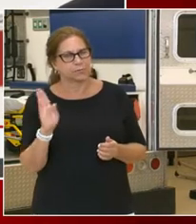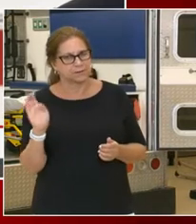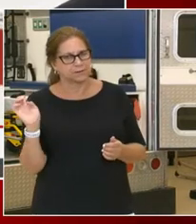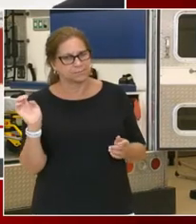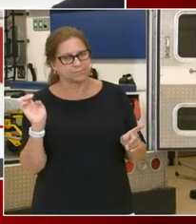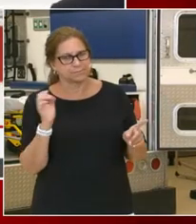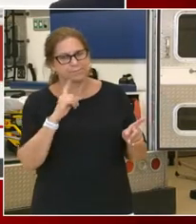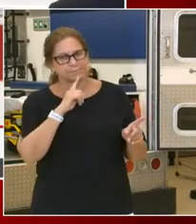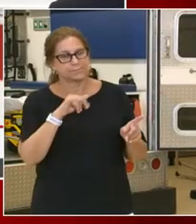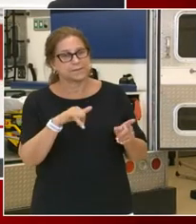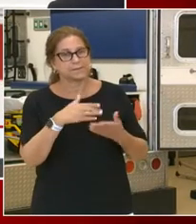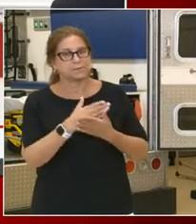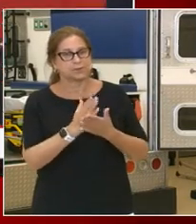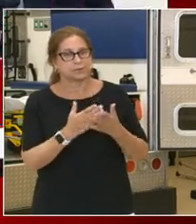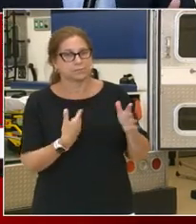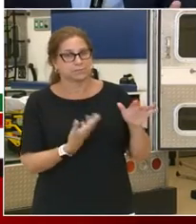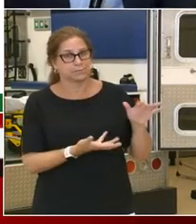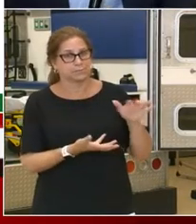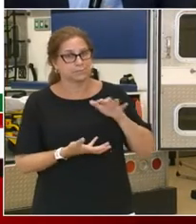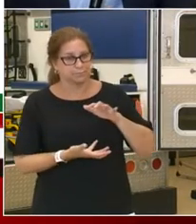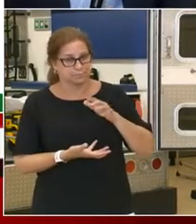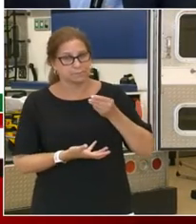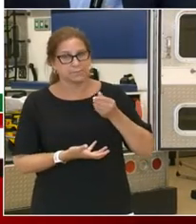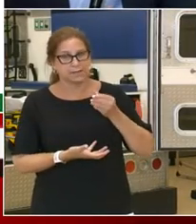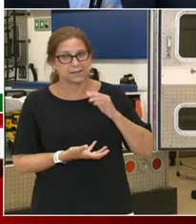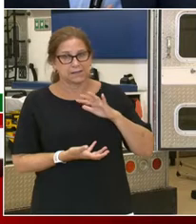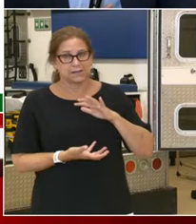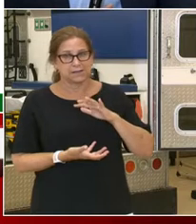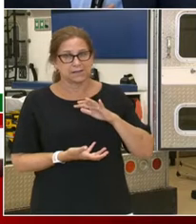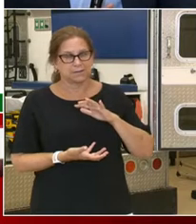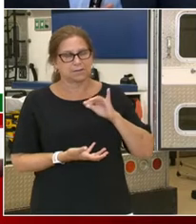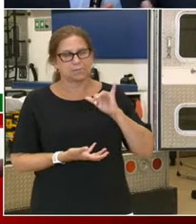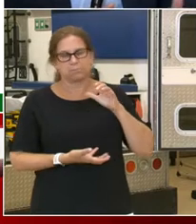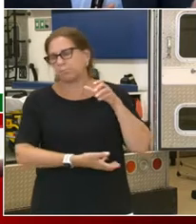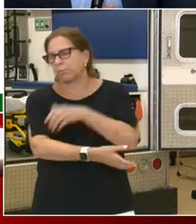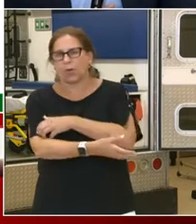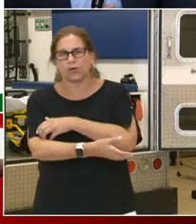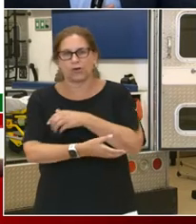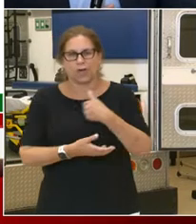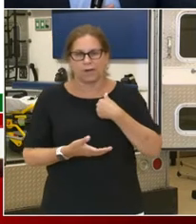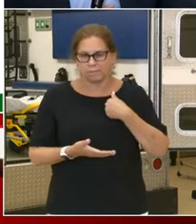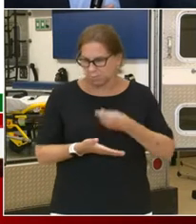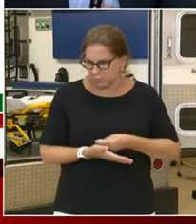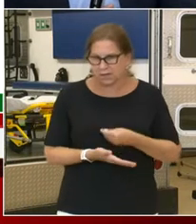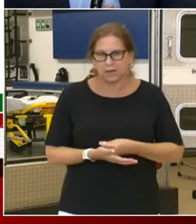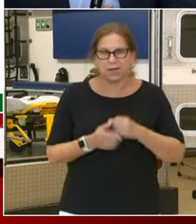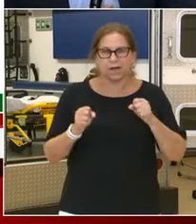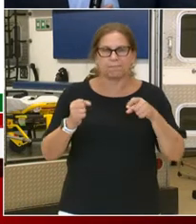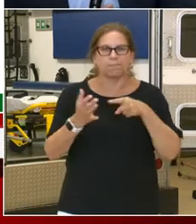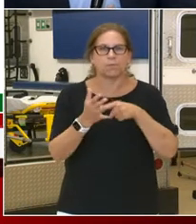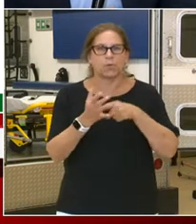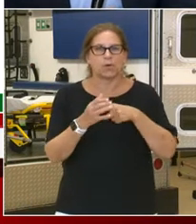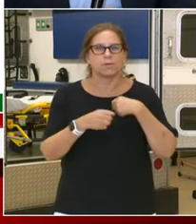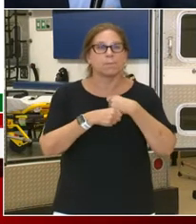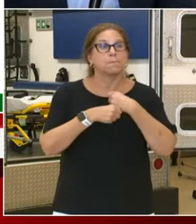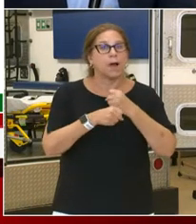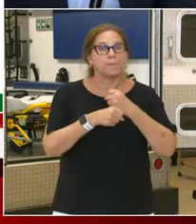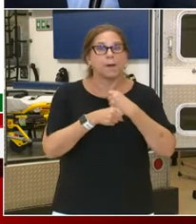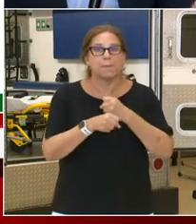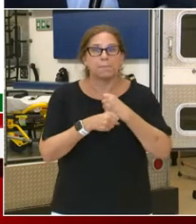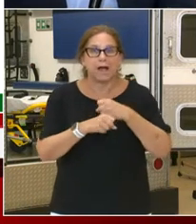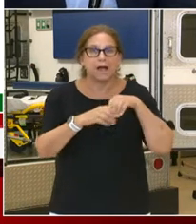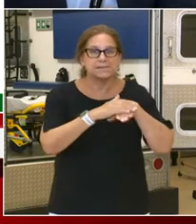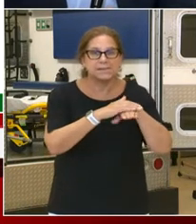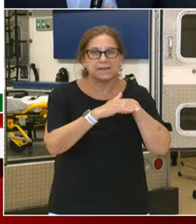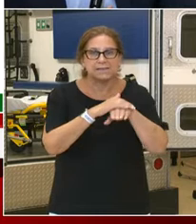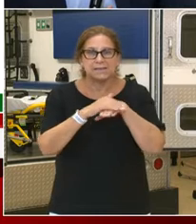in staffing. I couldn't have said it better than what the Deputy Mayor just described, is that really what we're talking about is the work of our staff, our